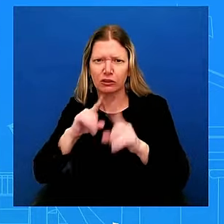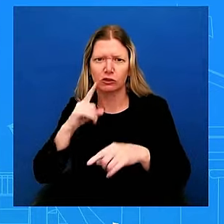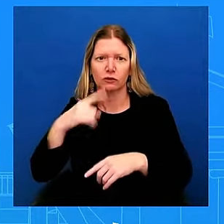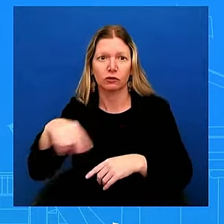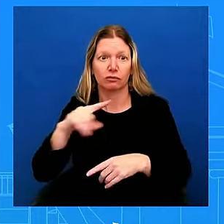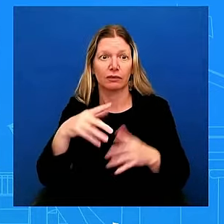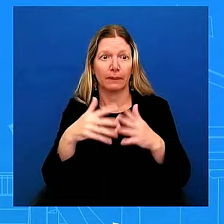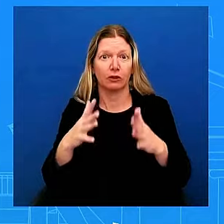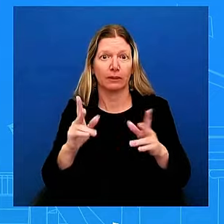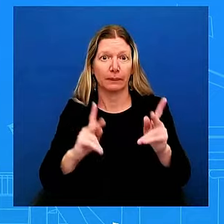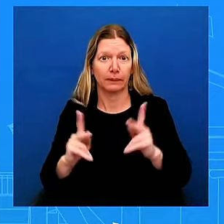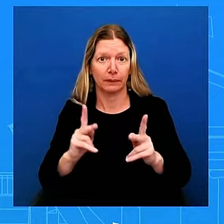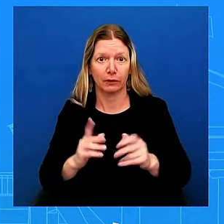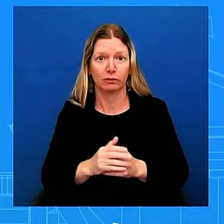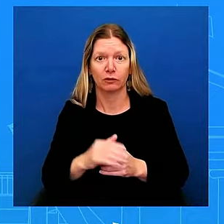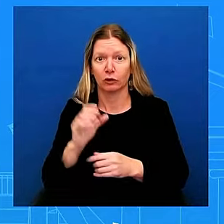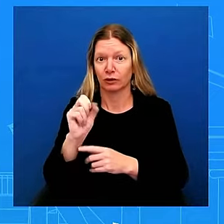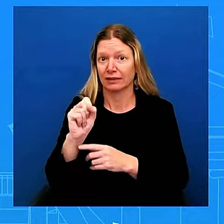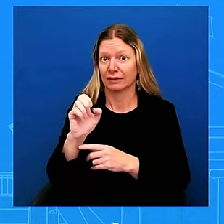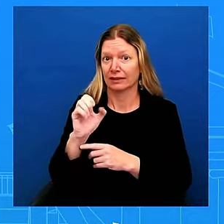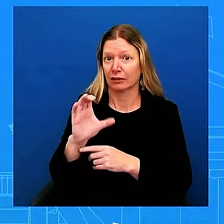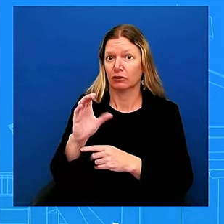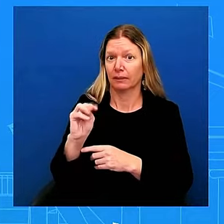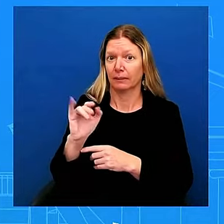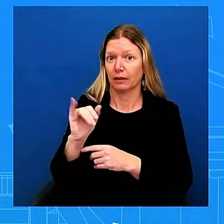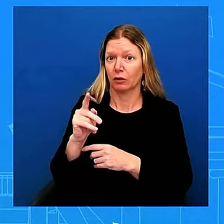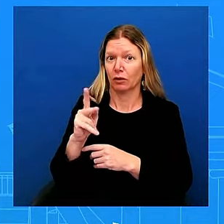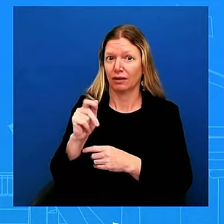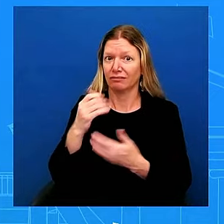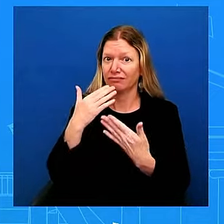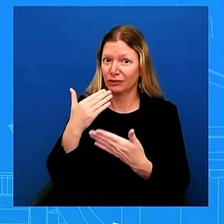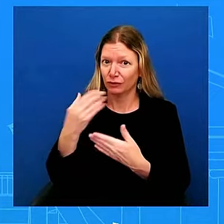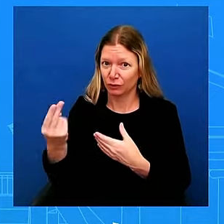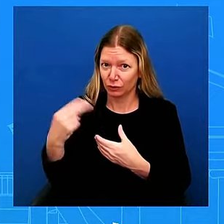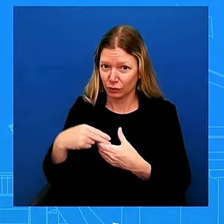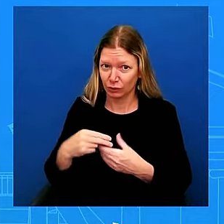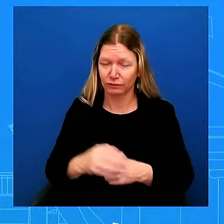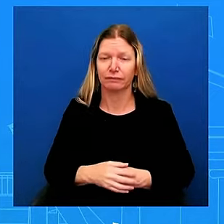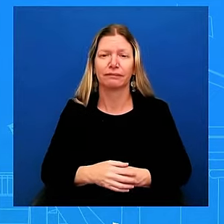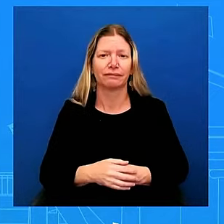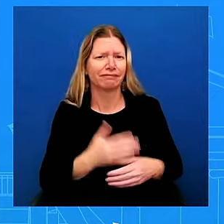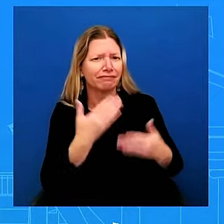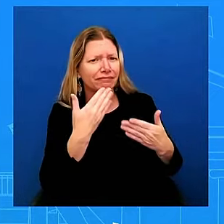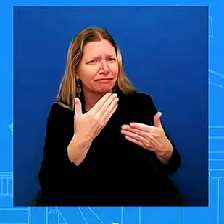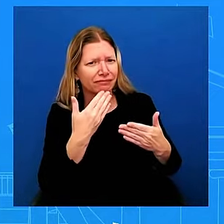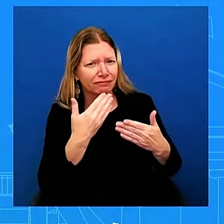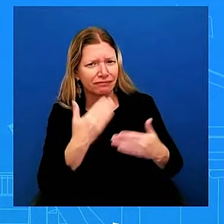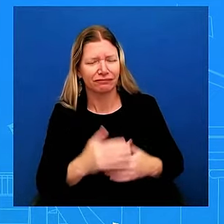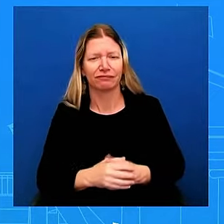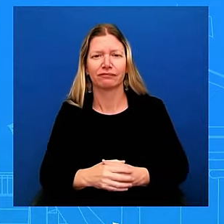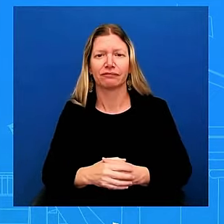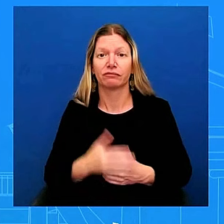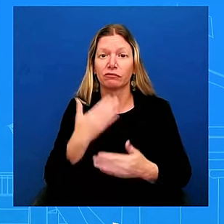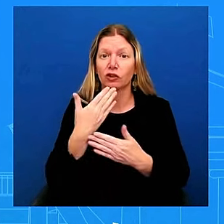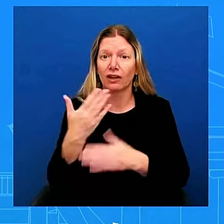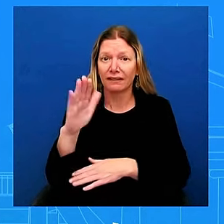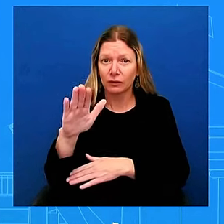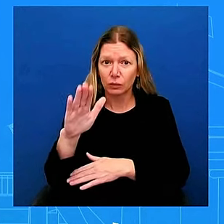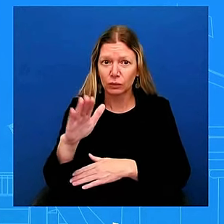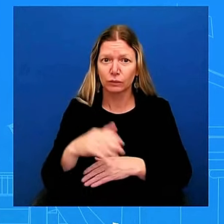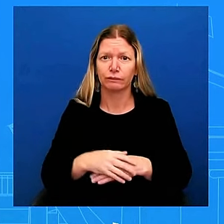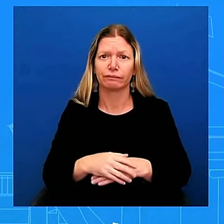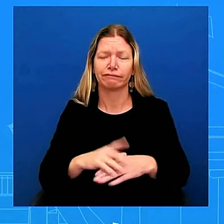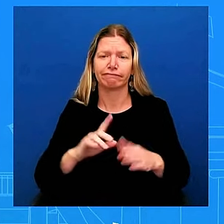Thank you very much, Karine. Good afternoon. At the very outset, I want to echo what President Biden